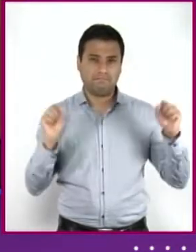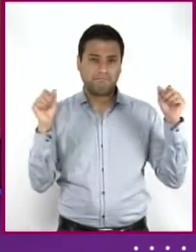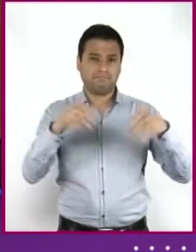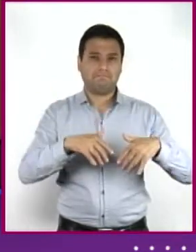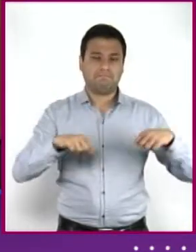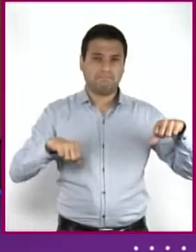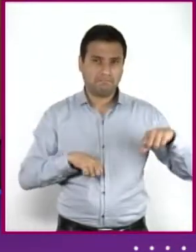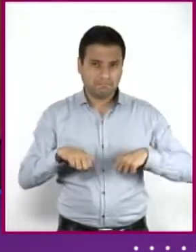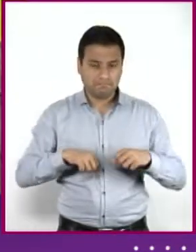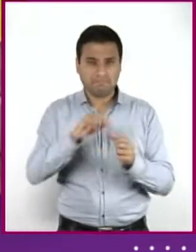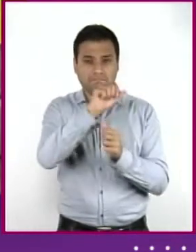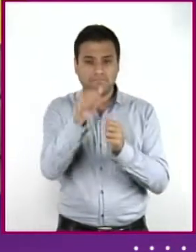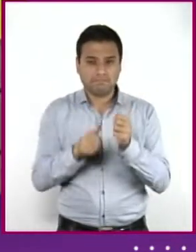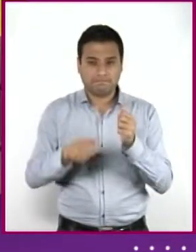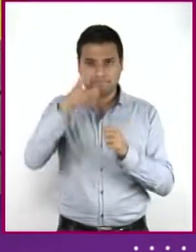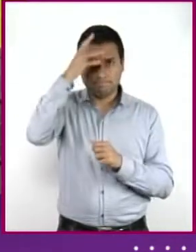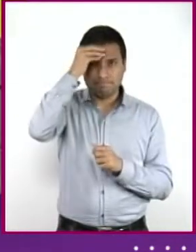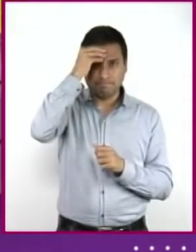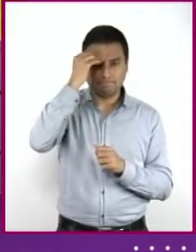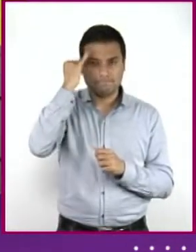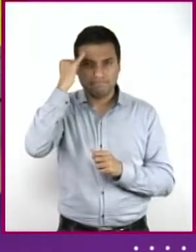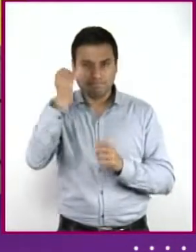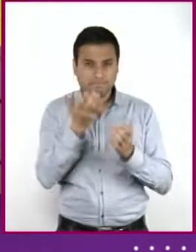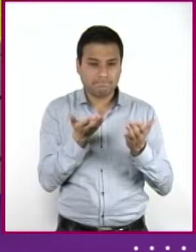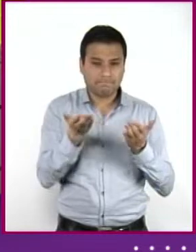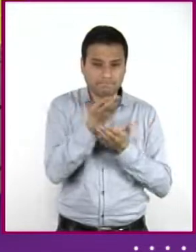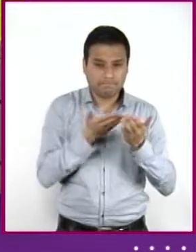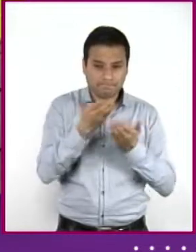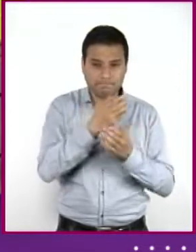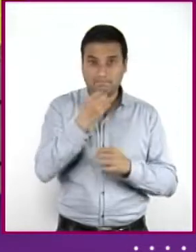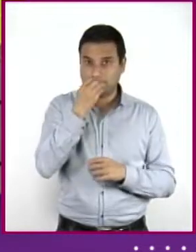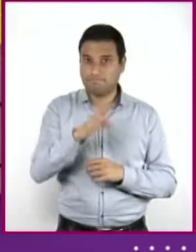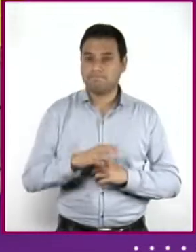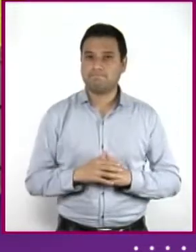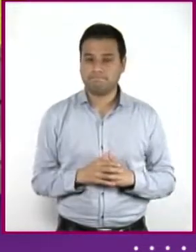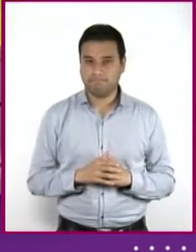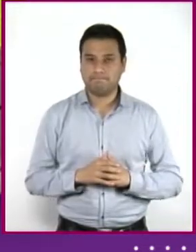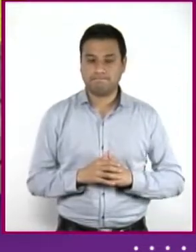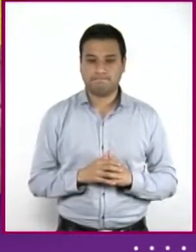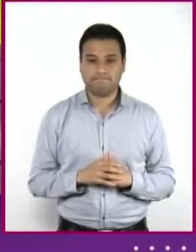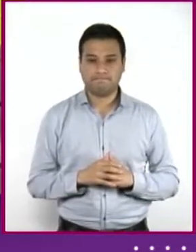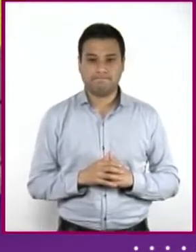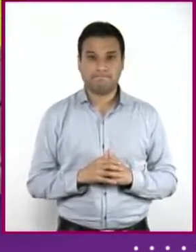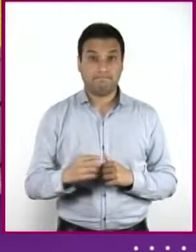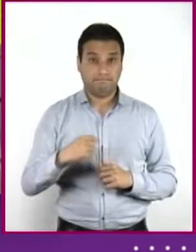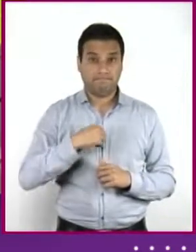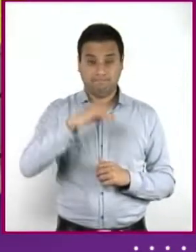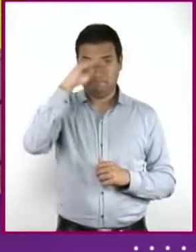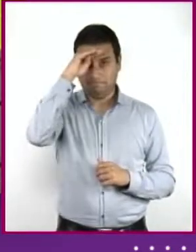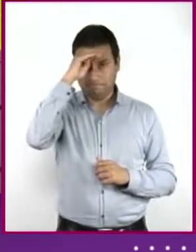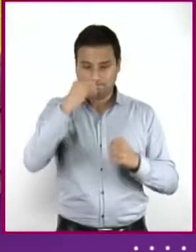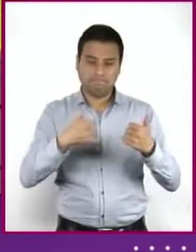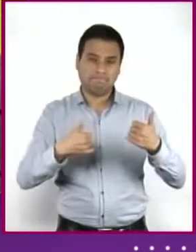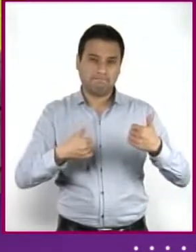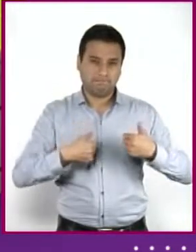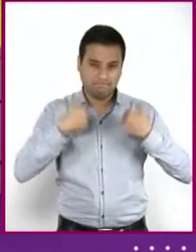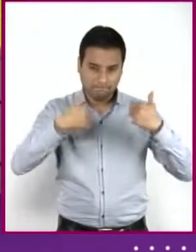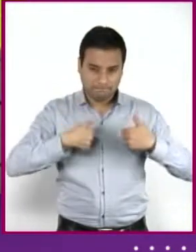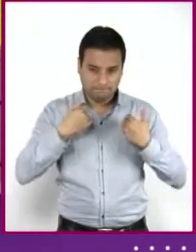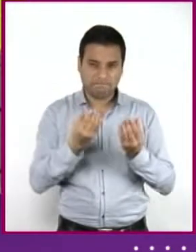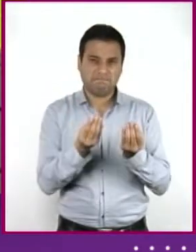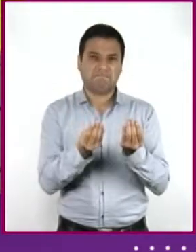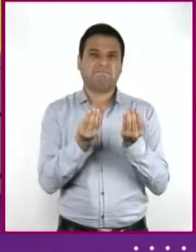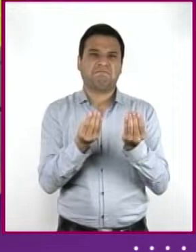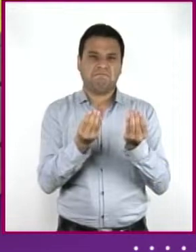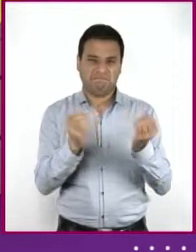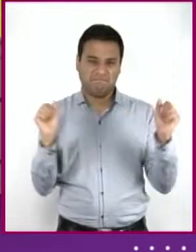or arts and share their ideas. Amazing! Well, I'm sure many young people will be very interested to